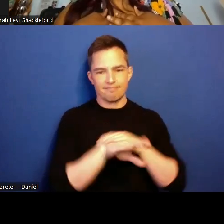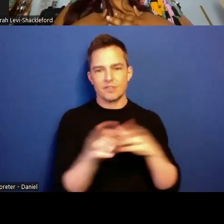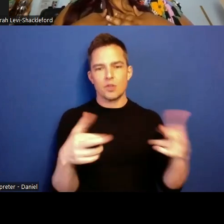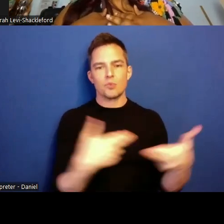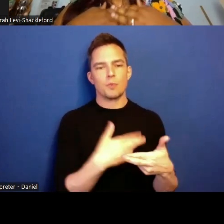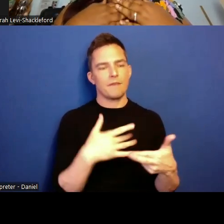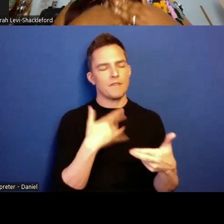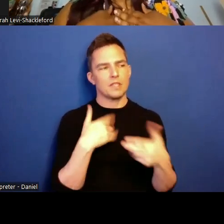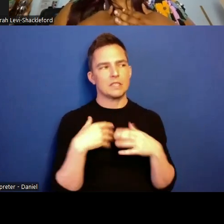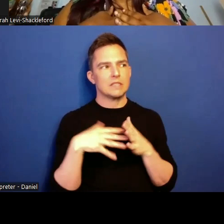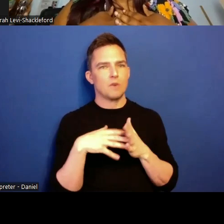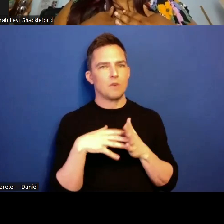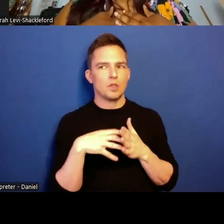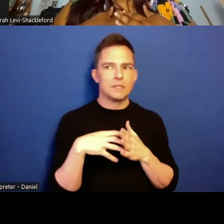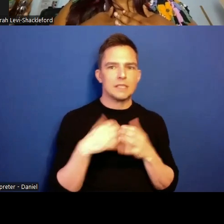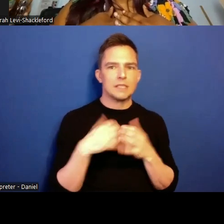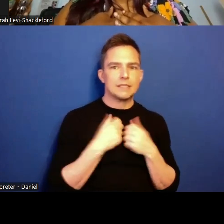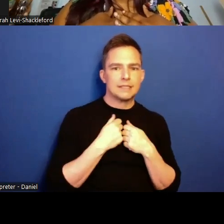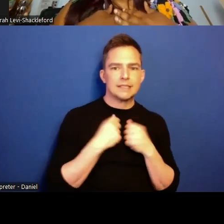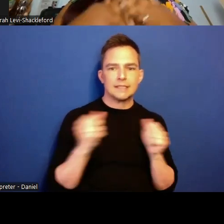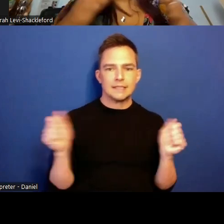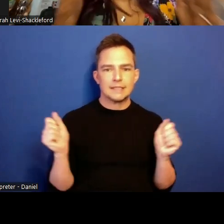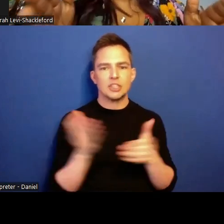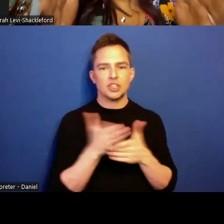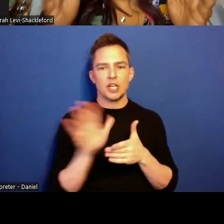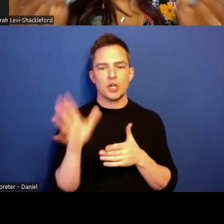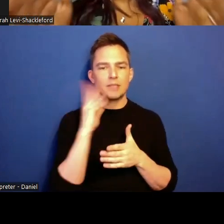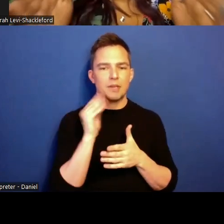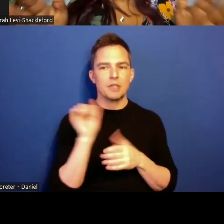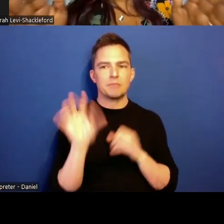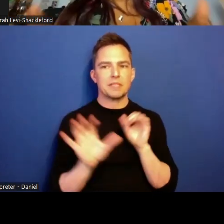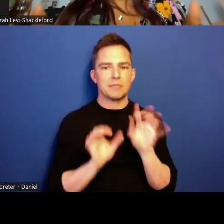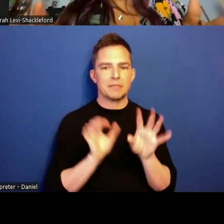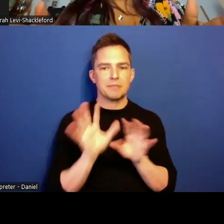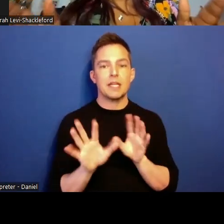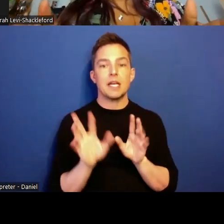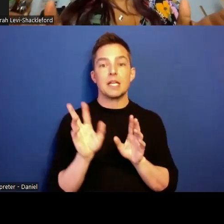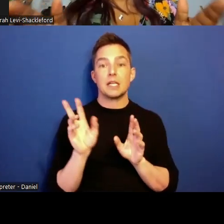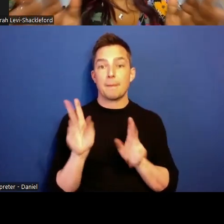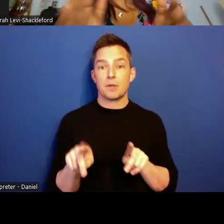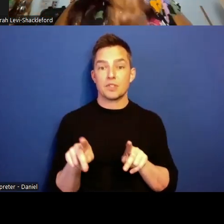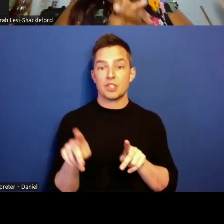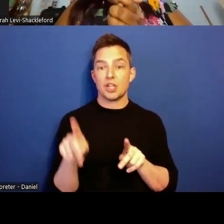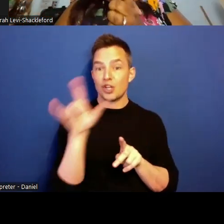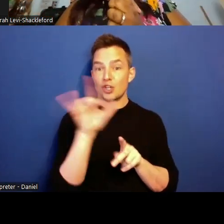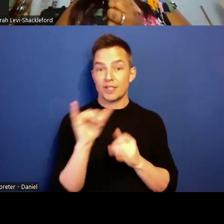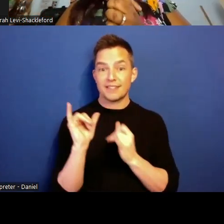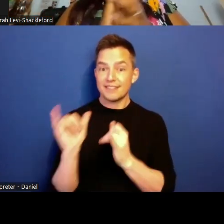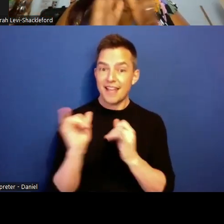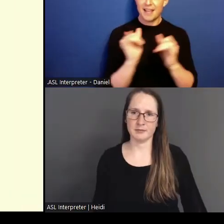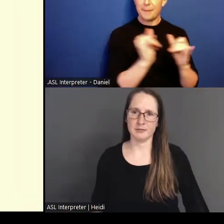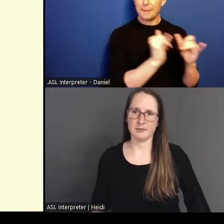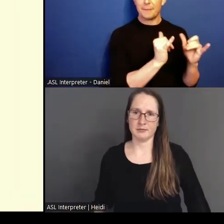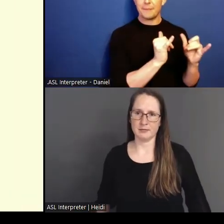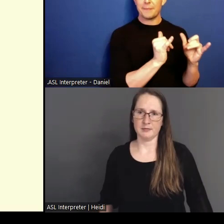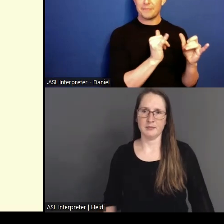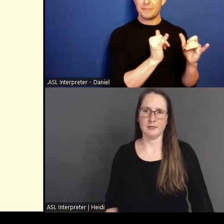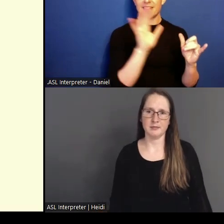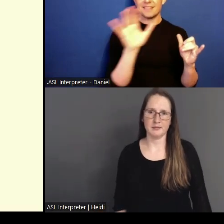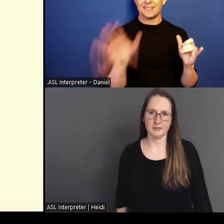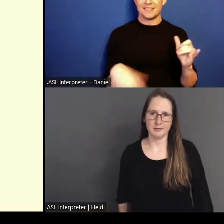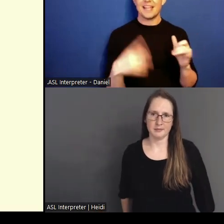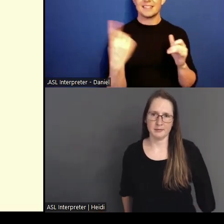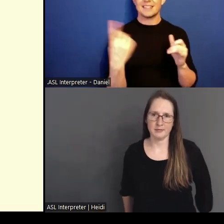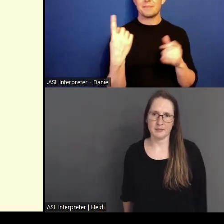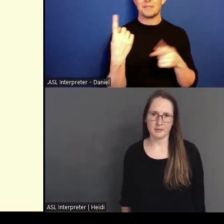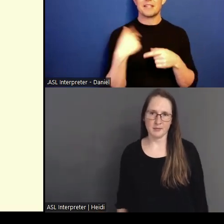feeling vulnerable and you're sharing your experiences and the person looks like you, right? So that's